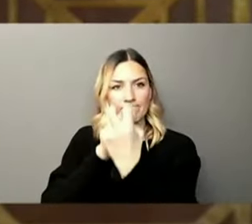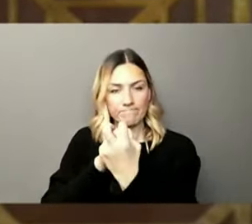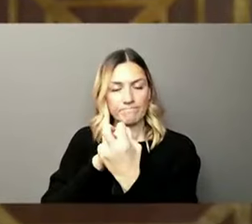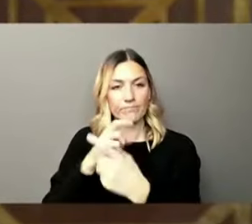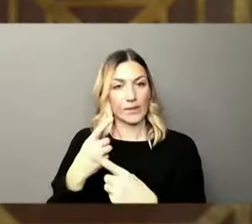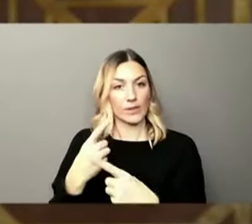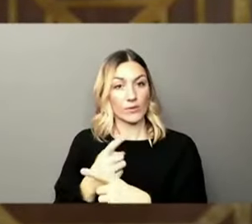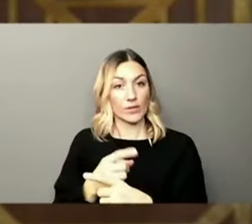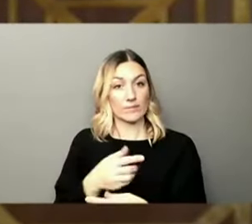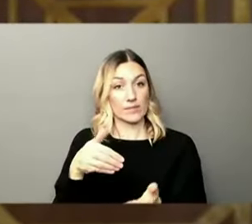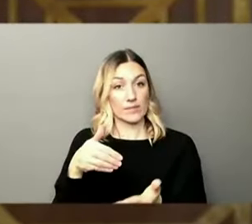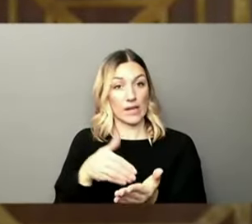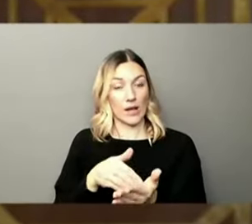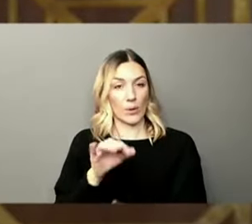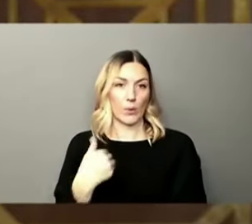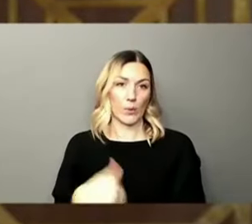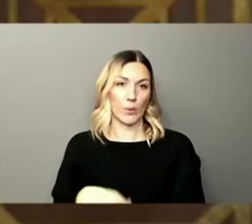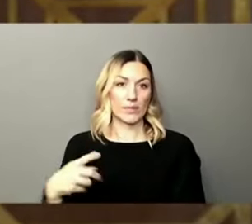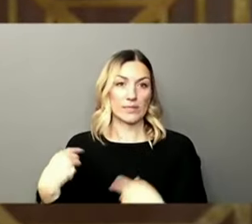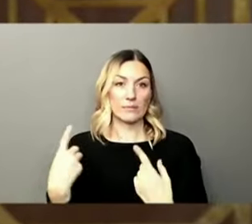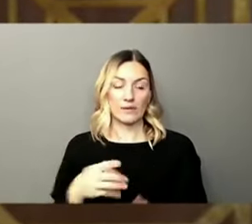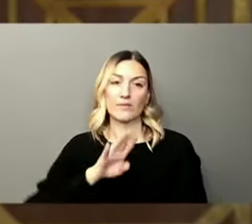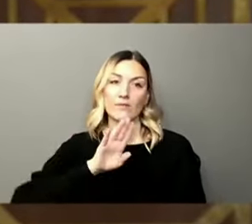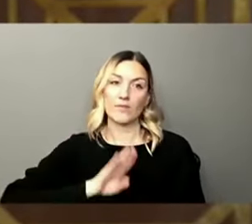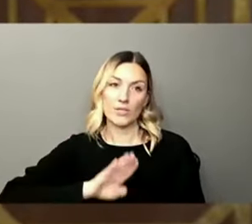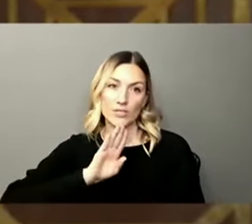So that's been very frustrating.